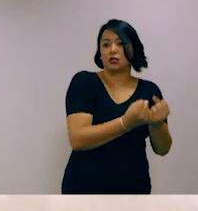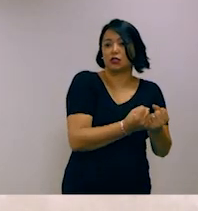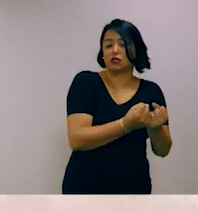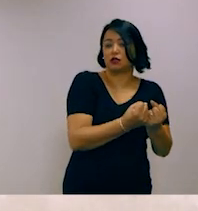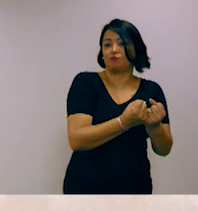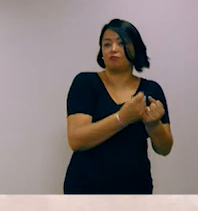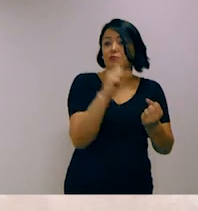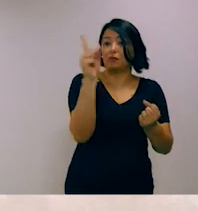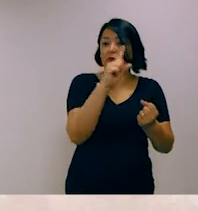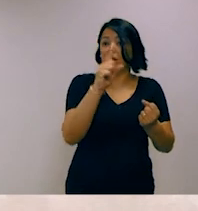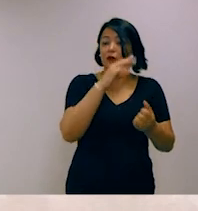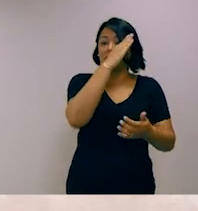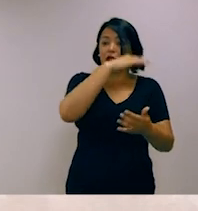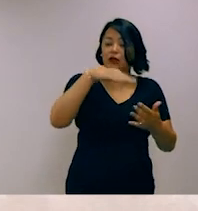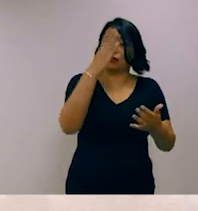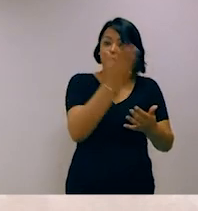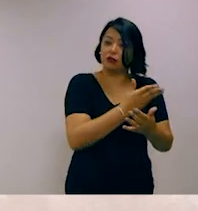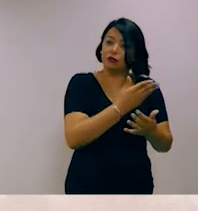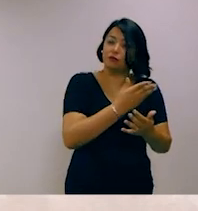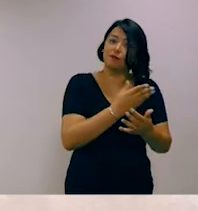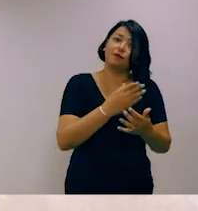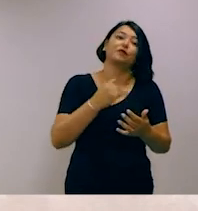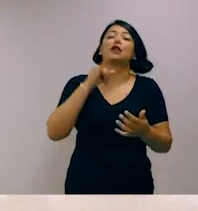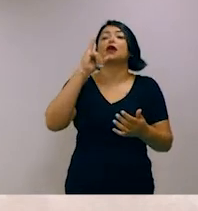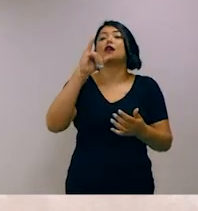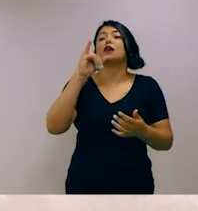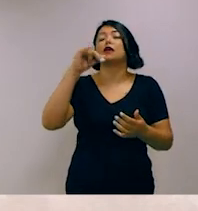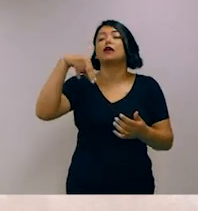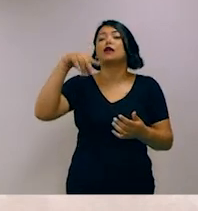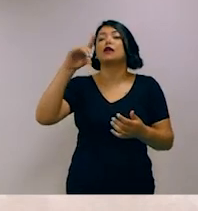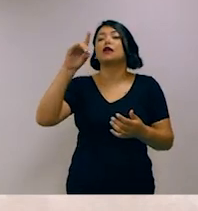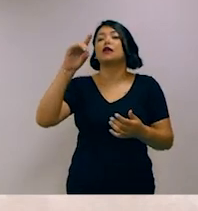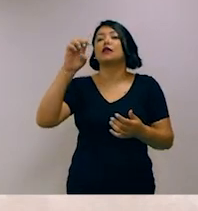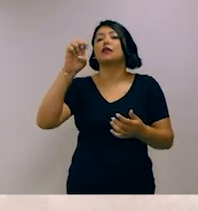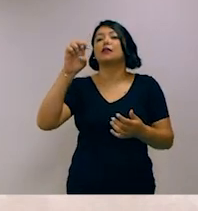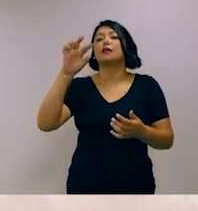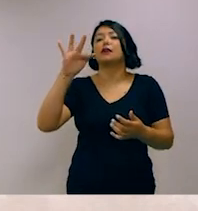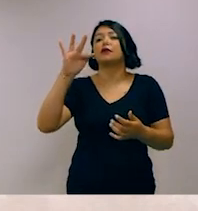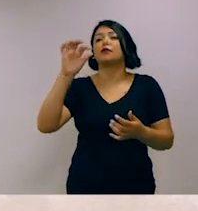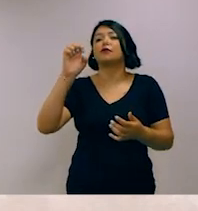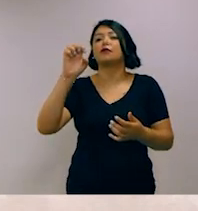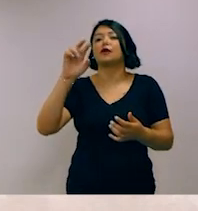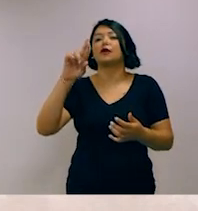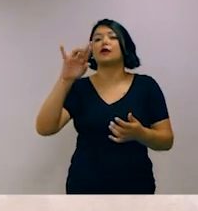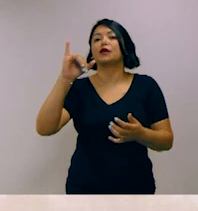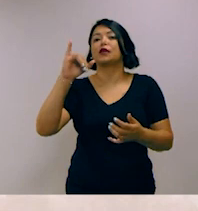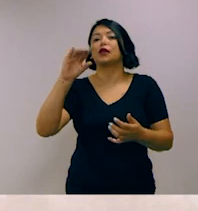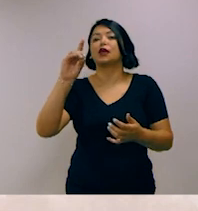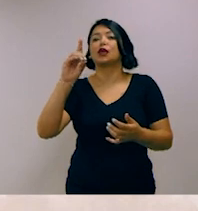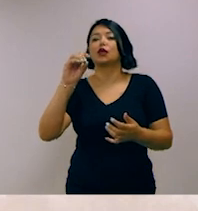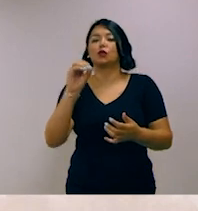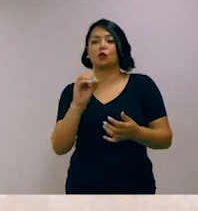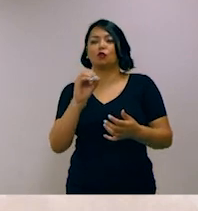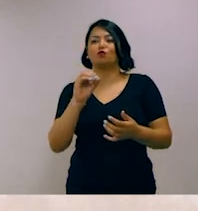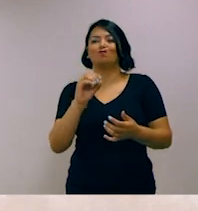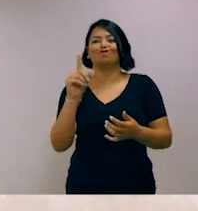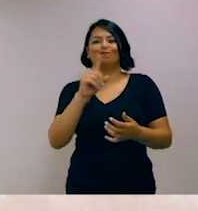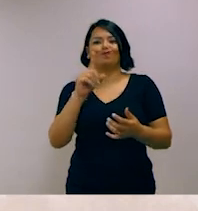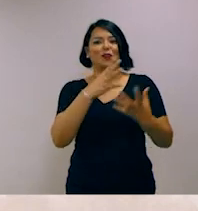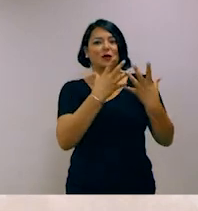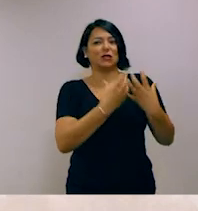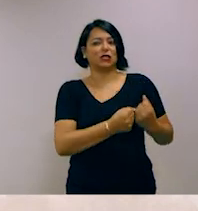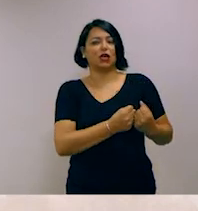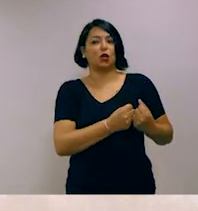the other classes. And so this balanced my training well, and it was